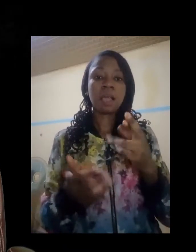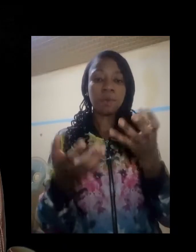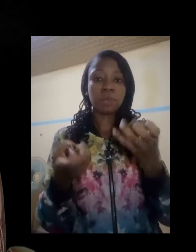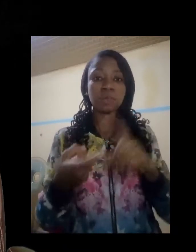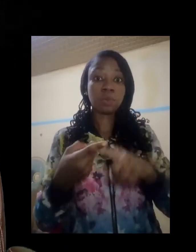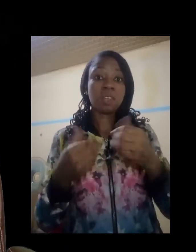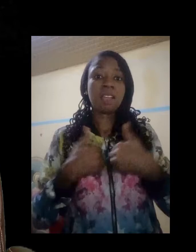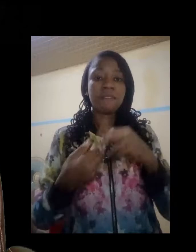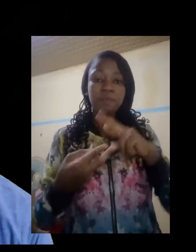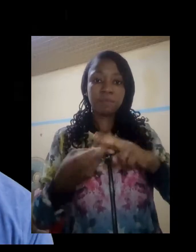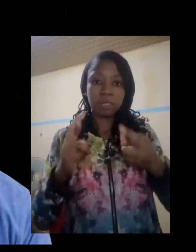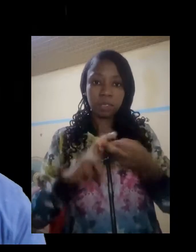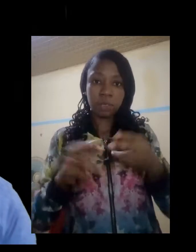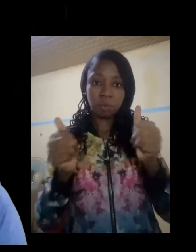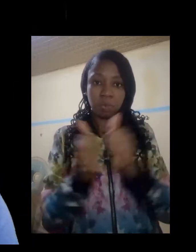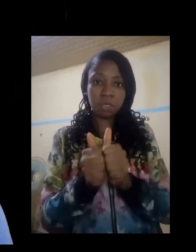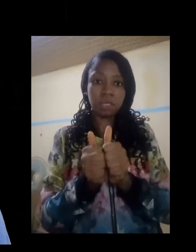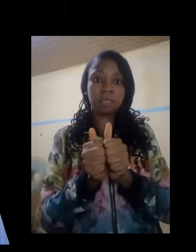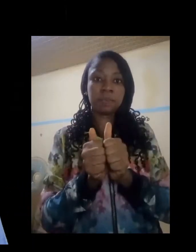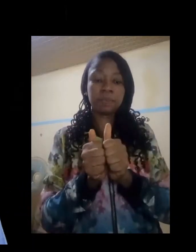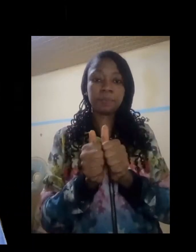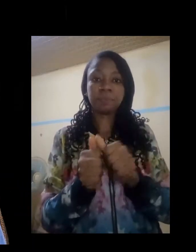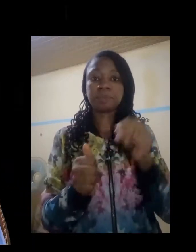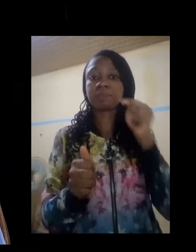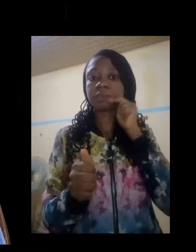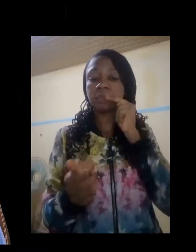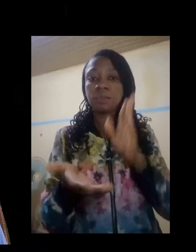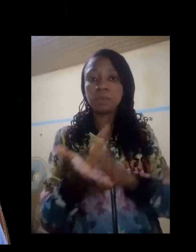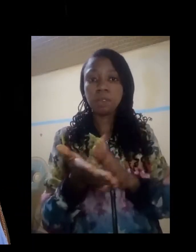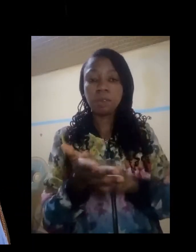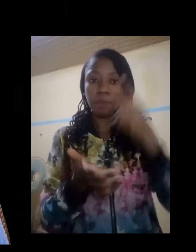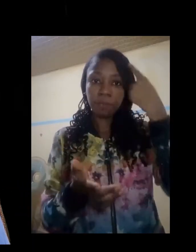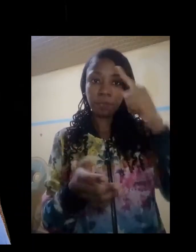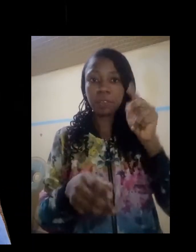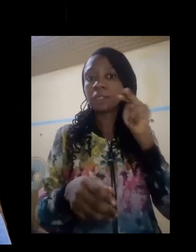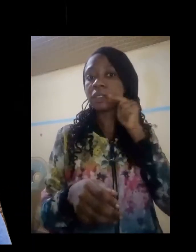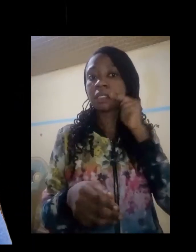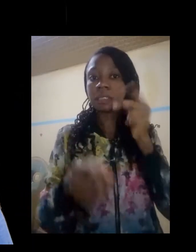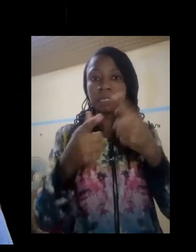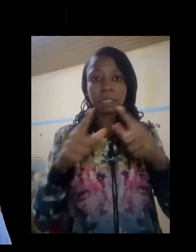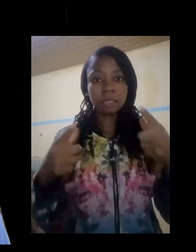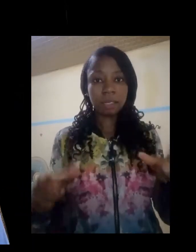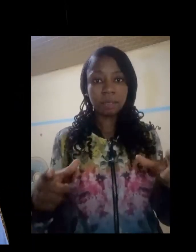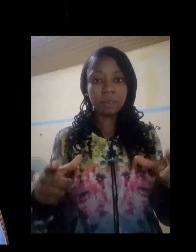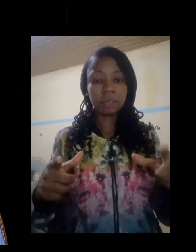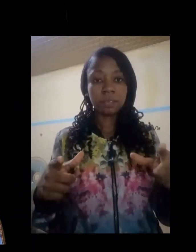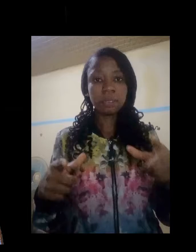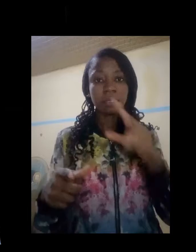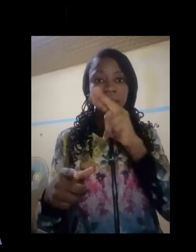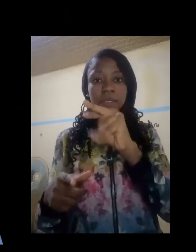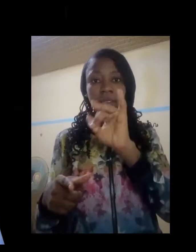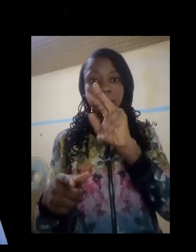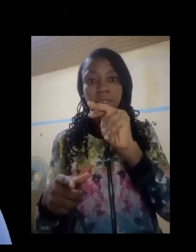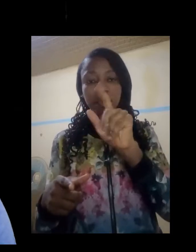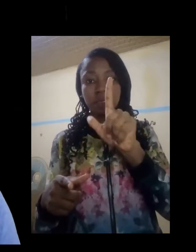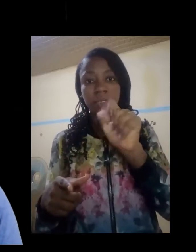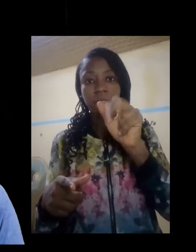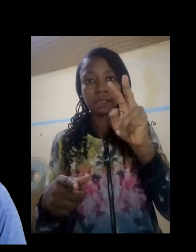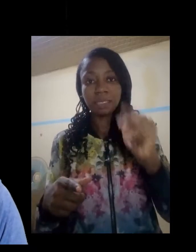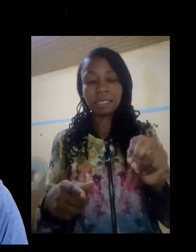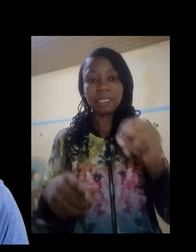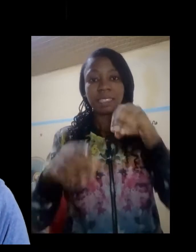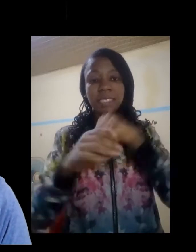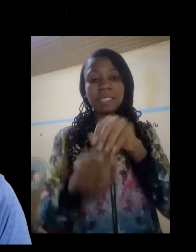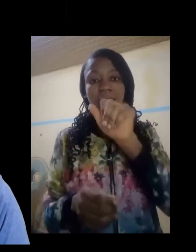a relationship with National Institute for Nigerian Languages, NINLAN, that is